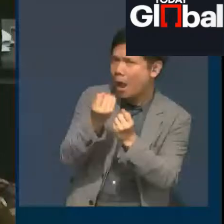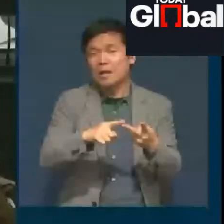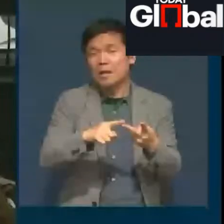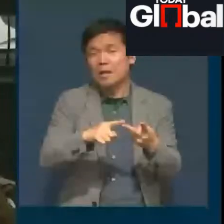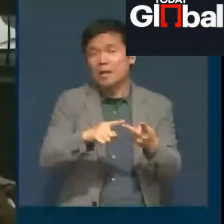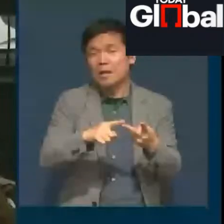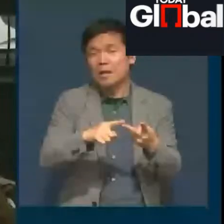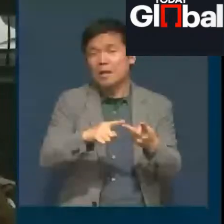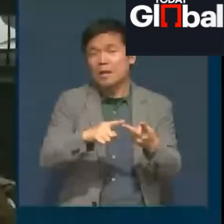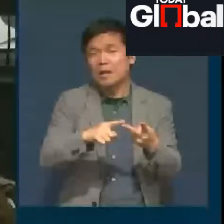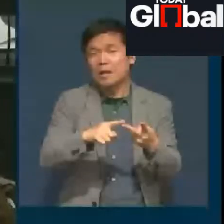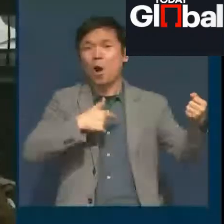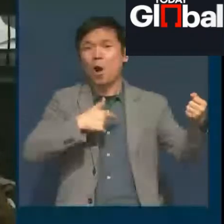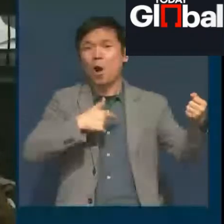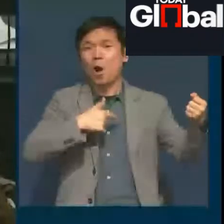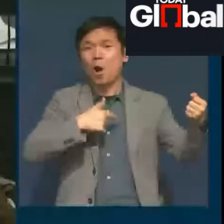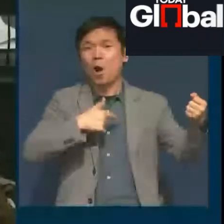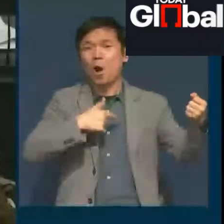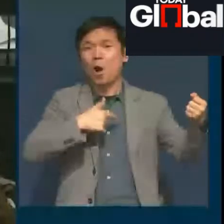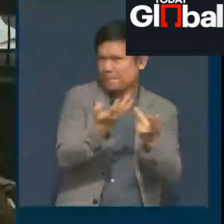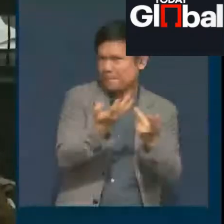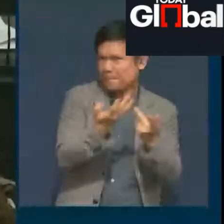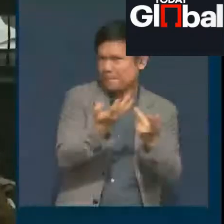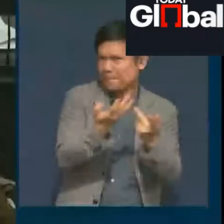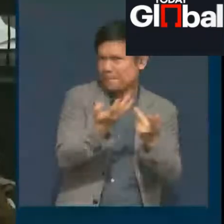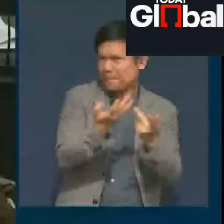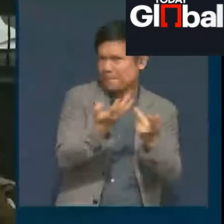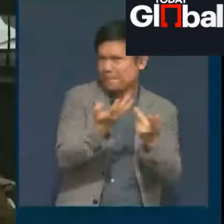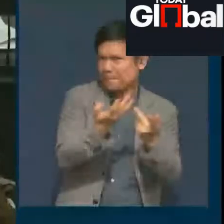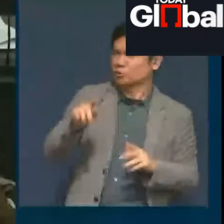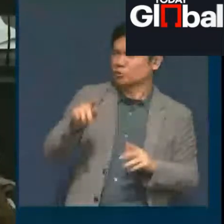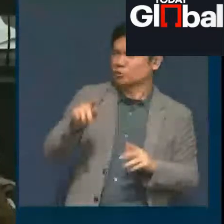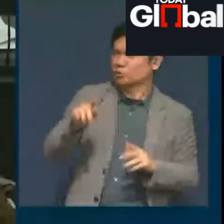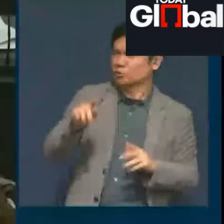take place? You mentioned that Islamic Affairs